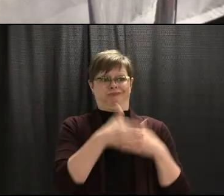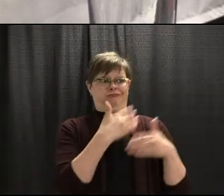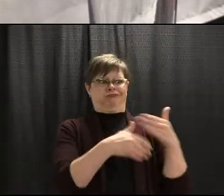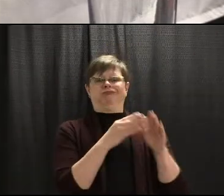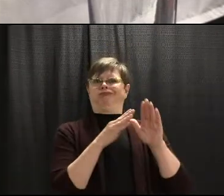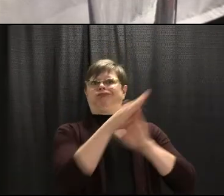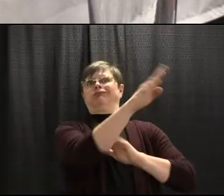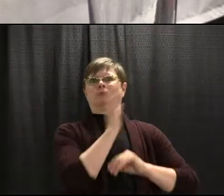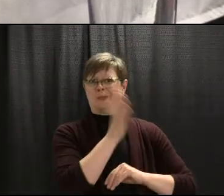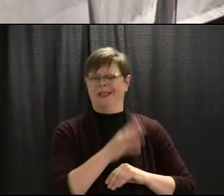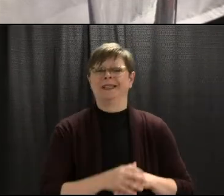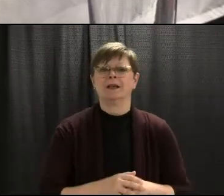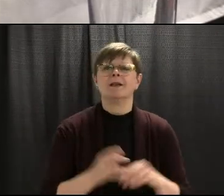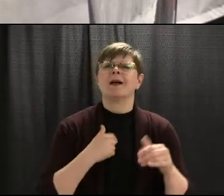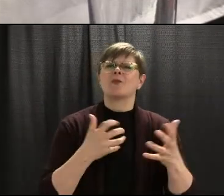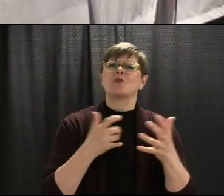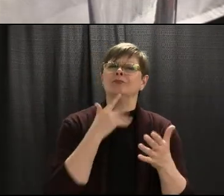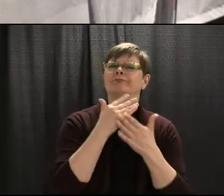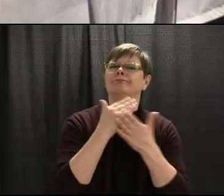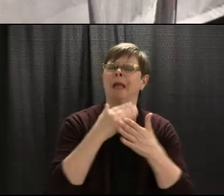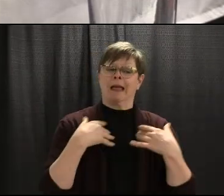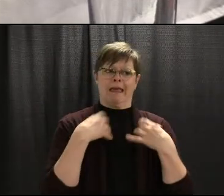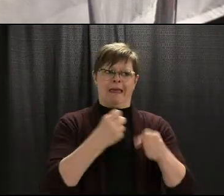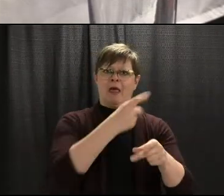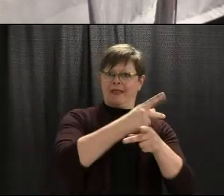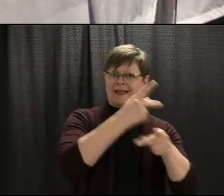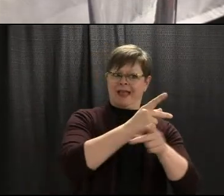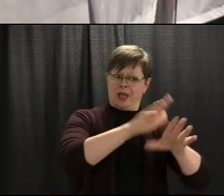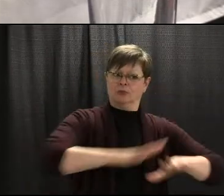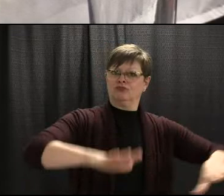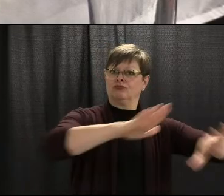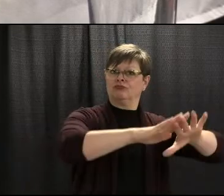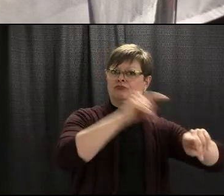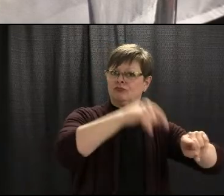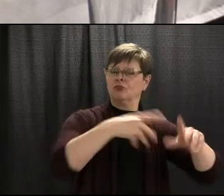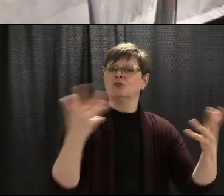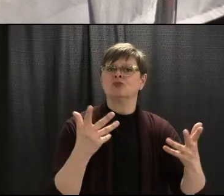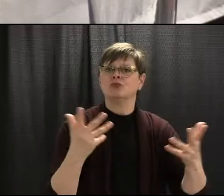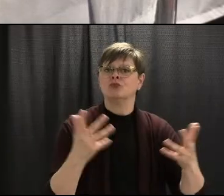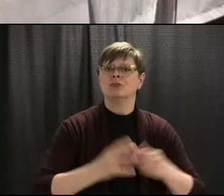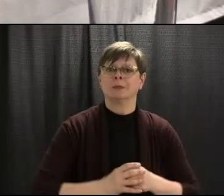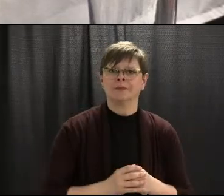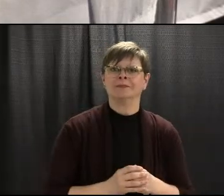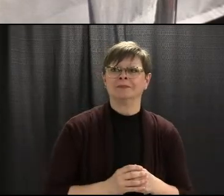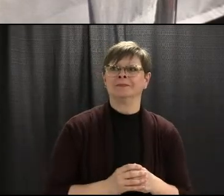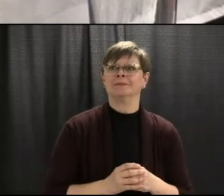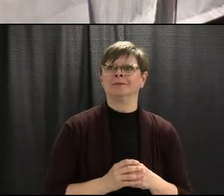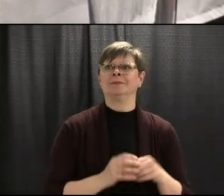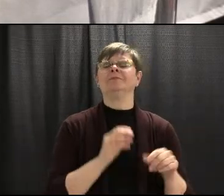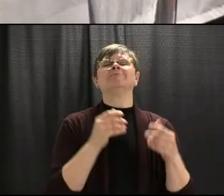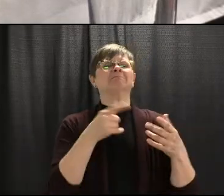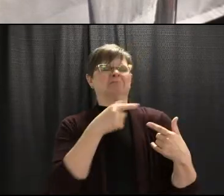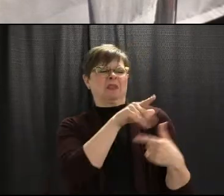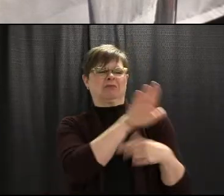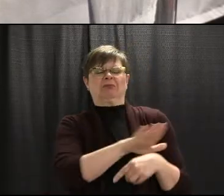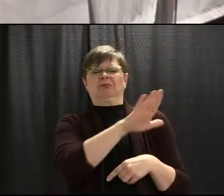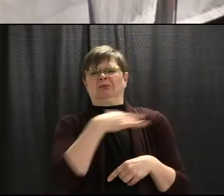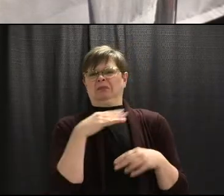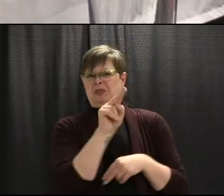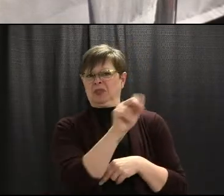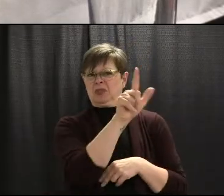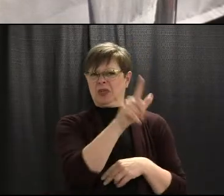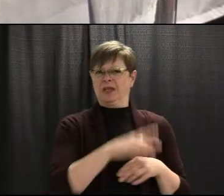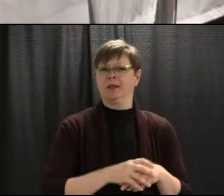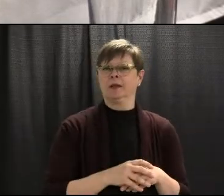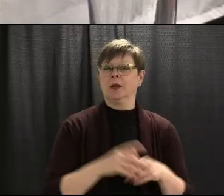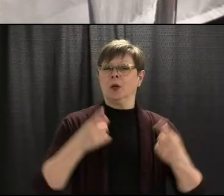going to speak to the healthcare side of the Health Accord NL. First of all, a few days ago we had the amalgamation of the